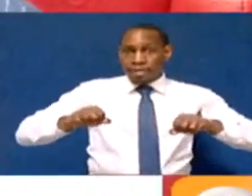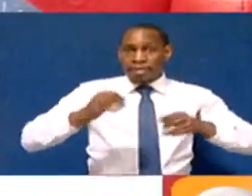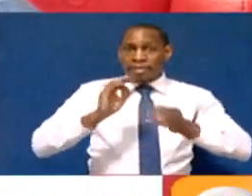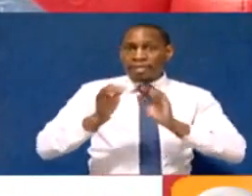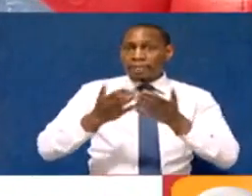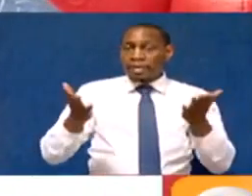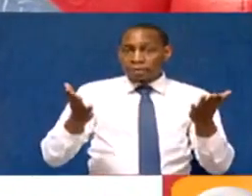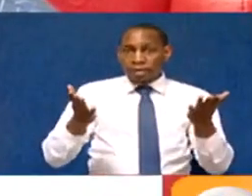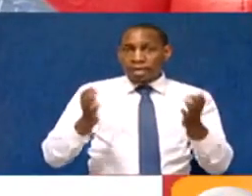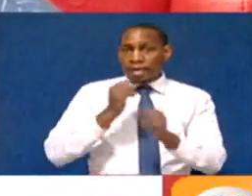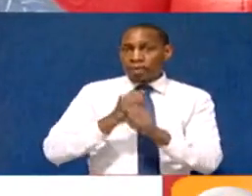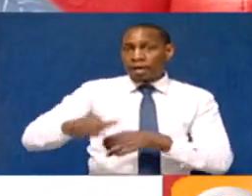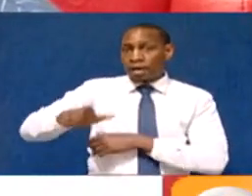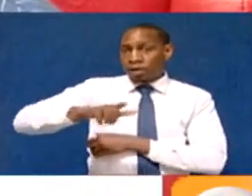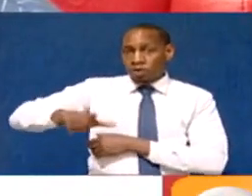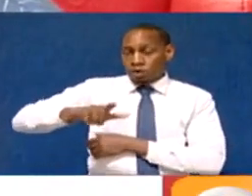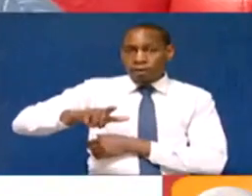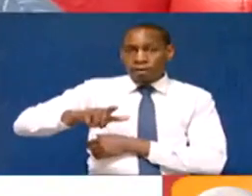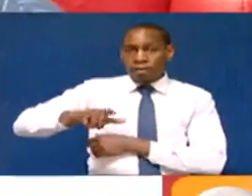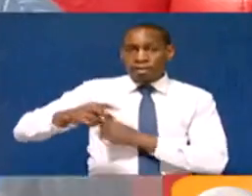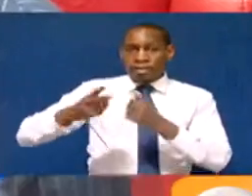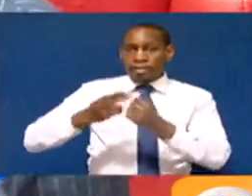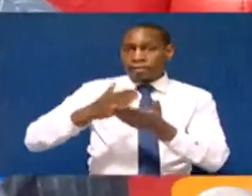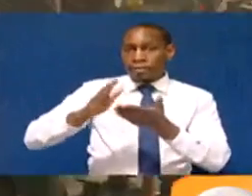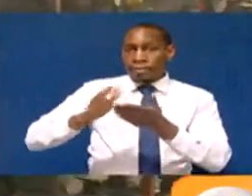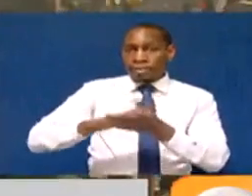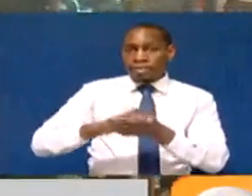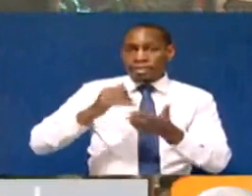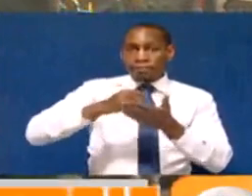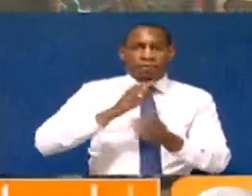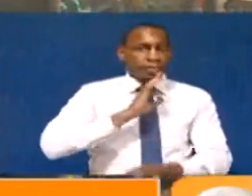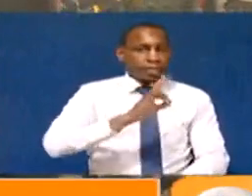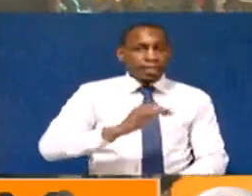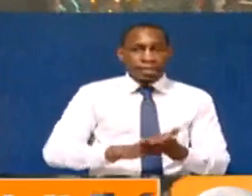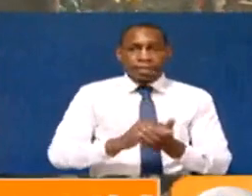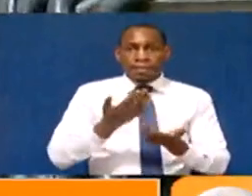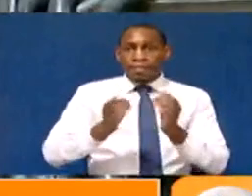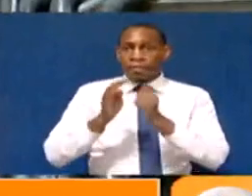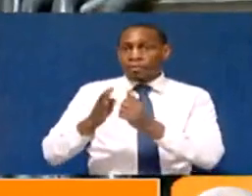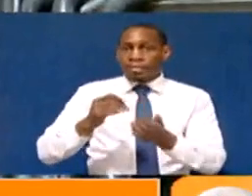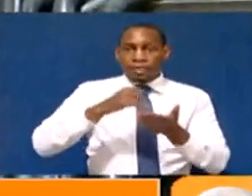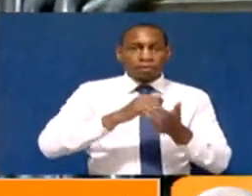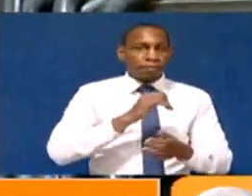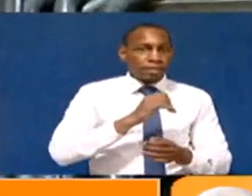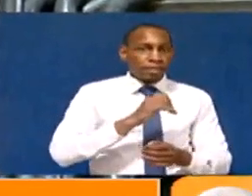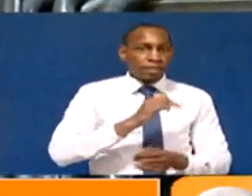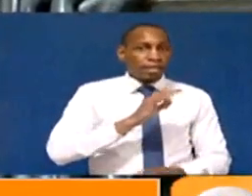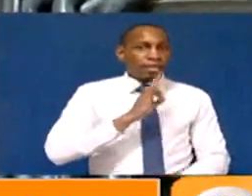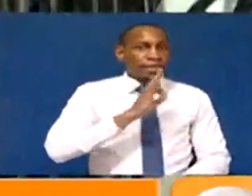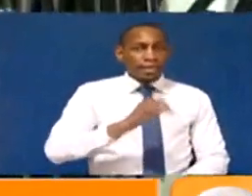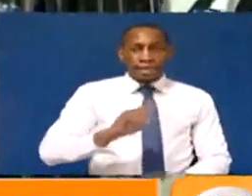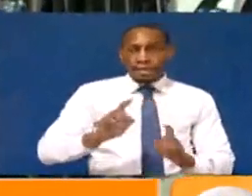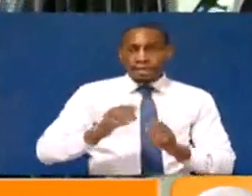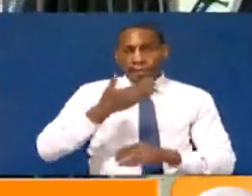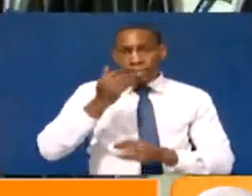anyone is doing localization to the 7 parts out of 300 or the 14 out of the 300, they need to be